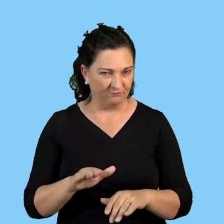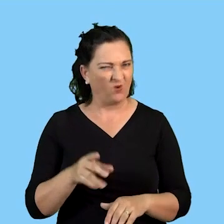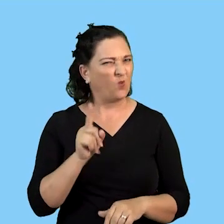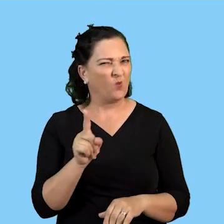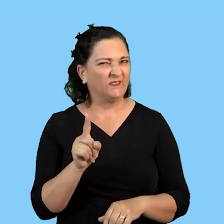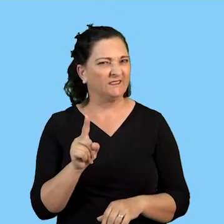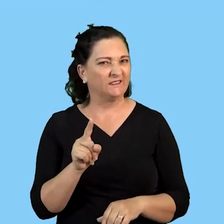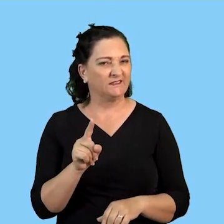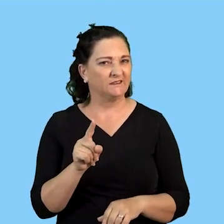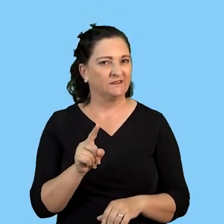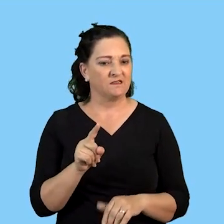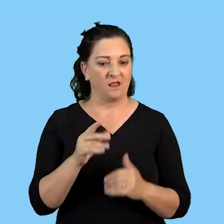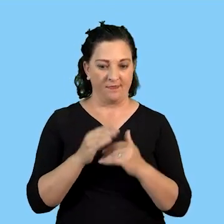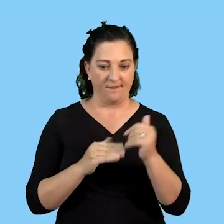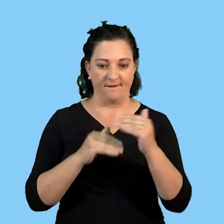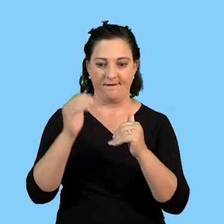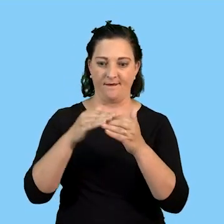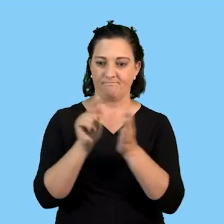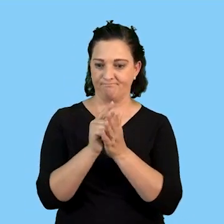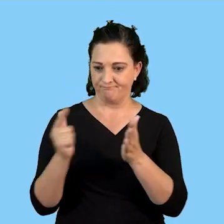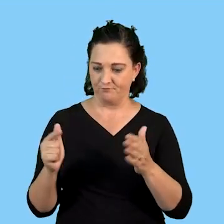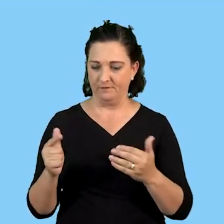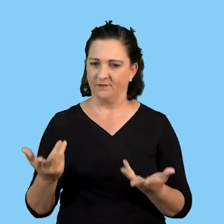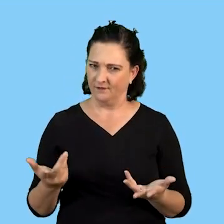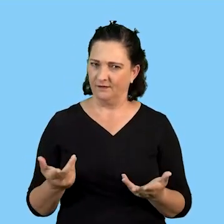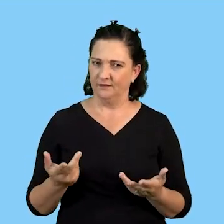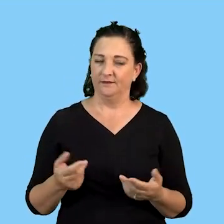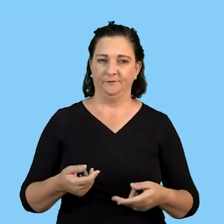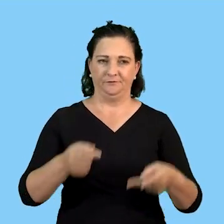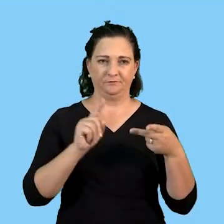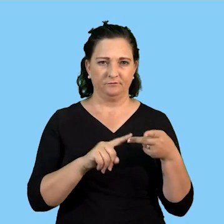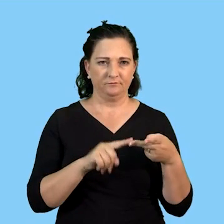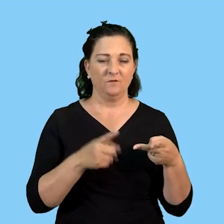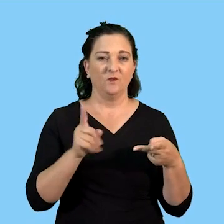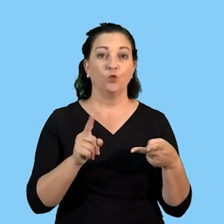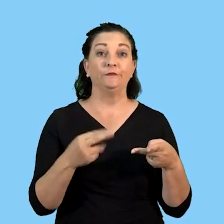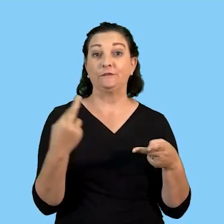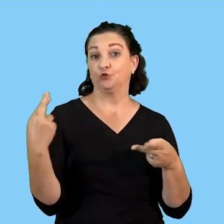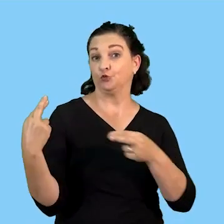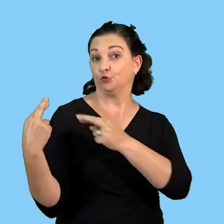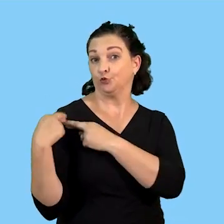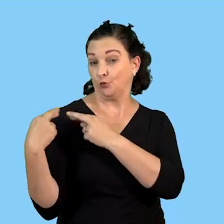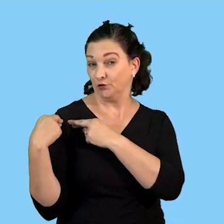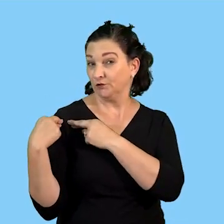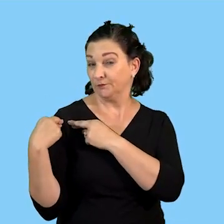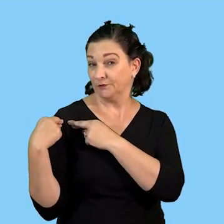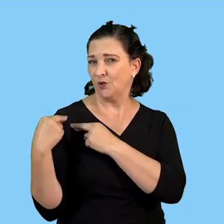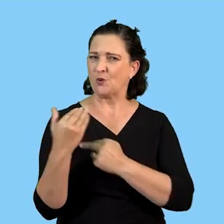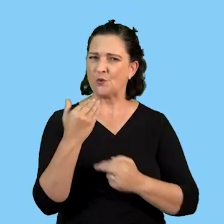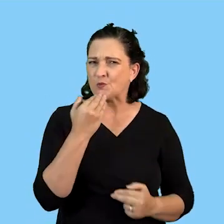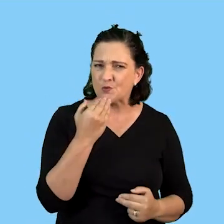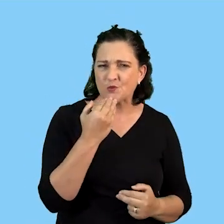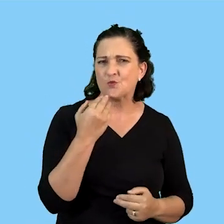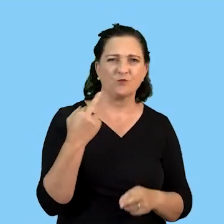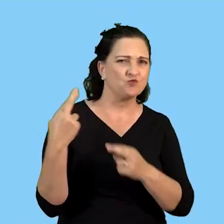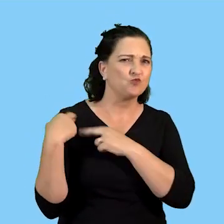steps. What will be done when they build that library? Secondly, we move on to responsibilities.